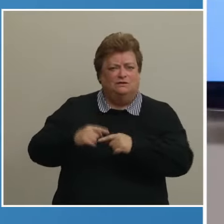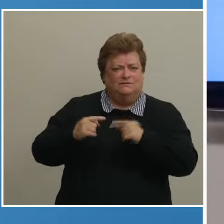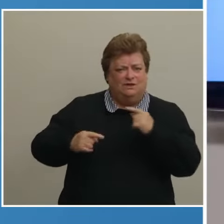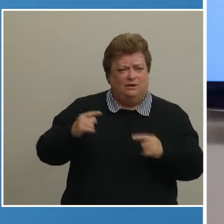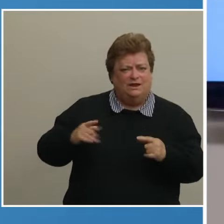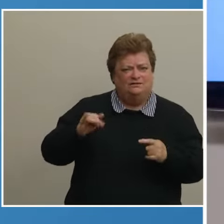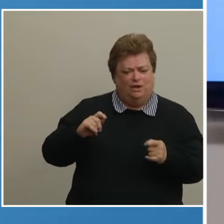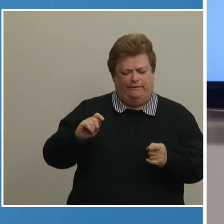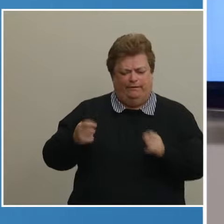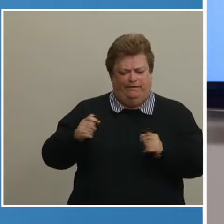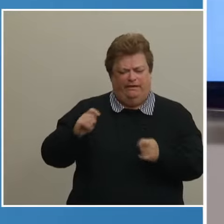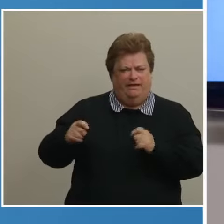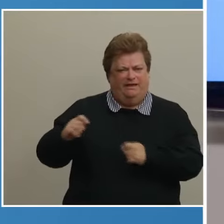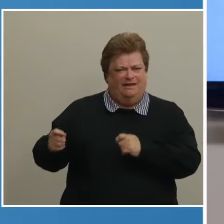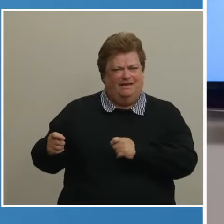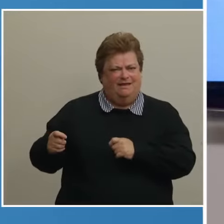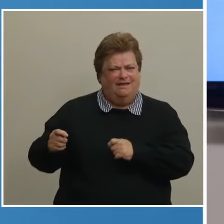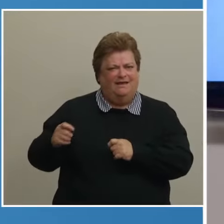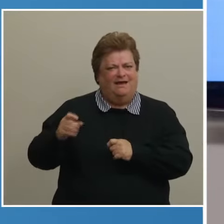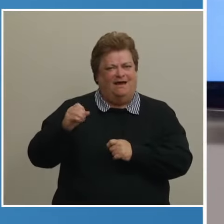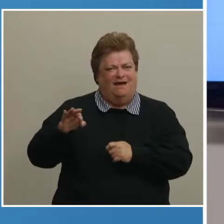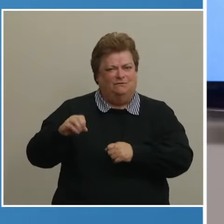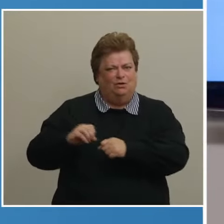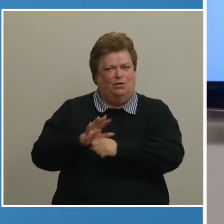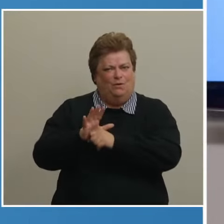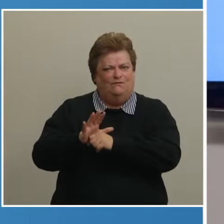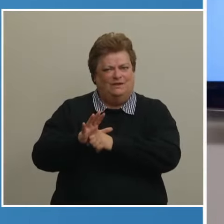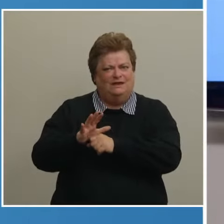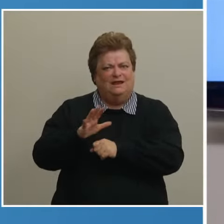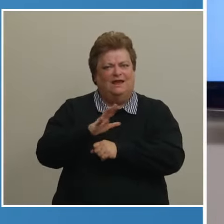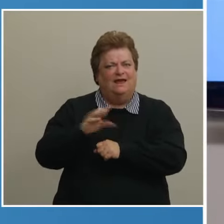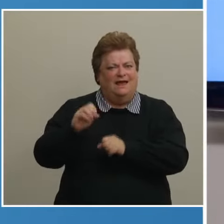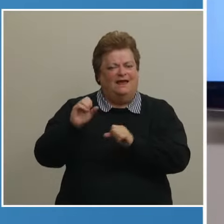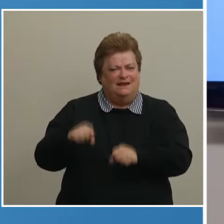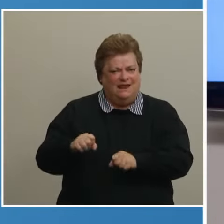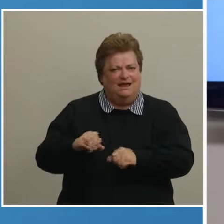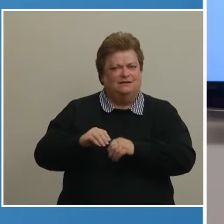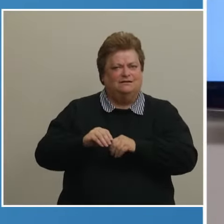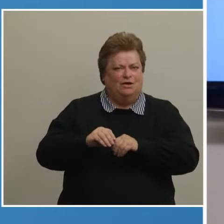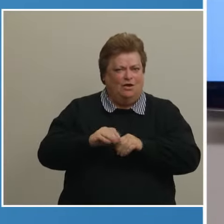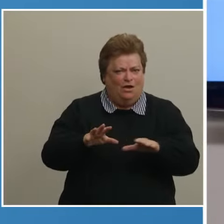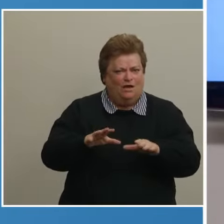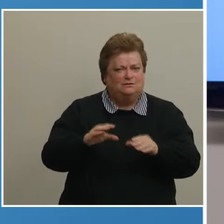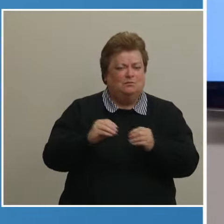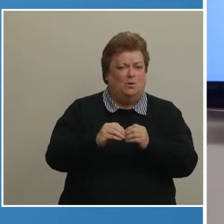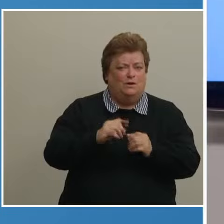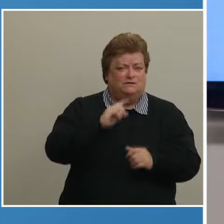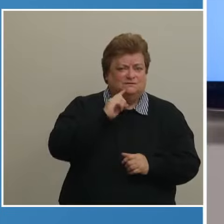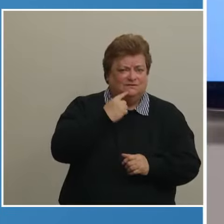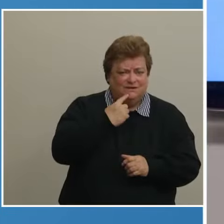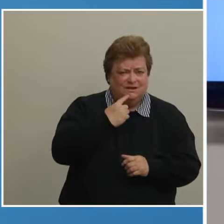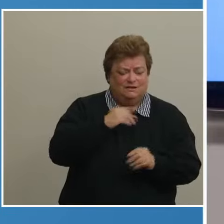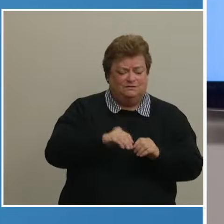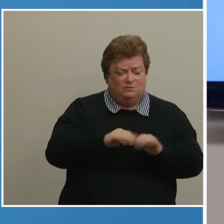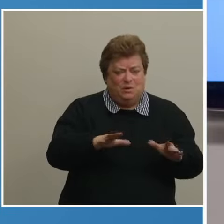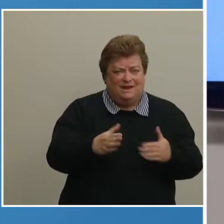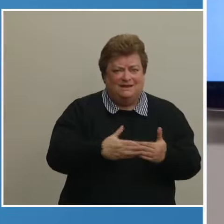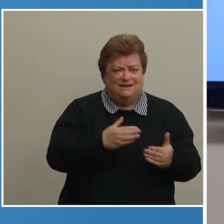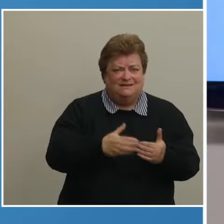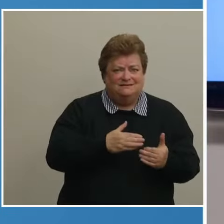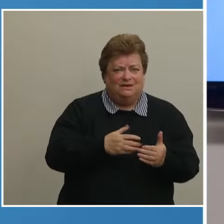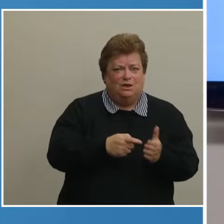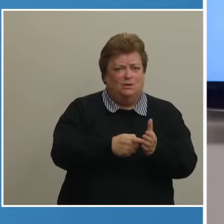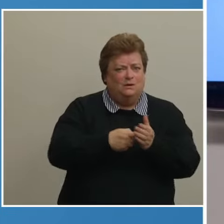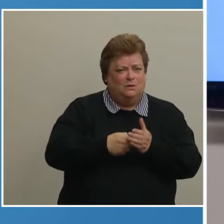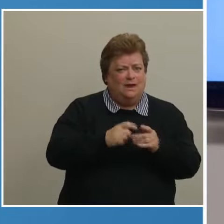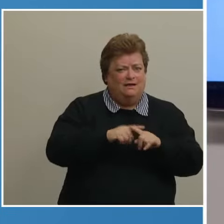mutated versions and have the potential to cause COVID-19 to be more severe, spread more easily, require